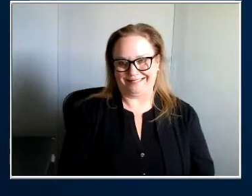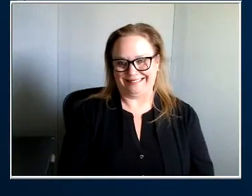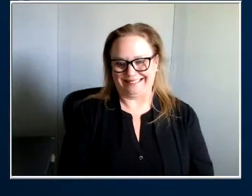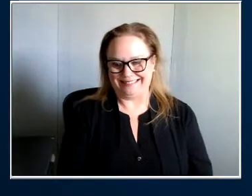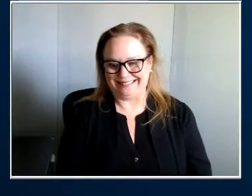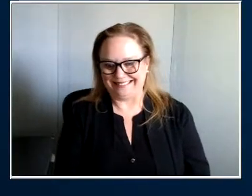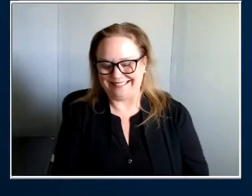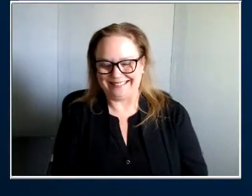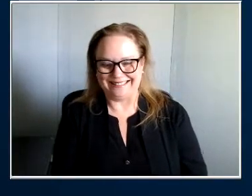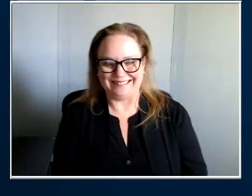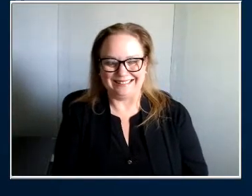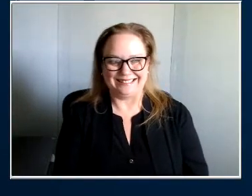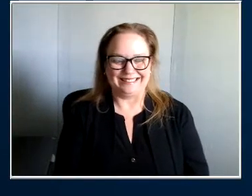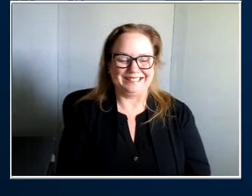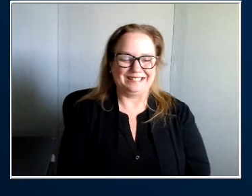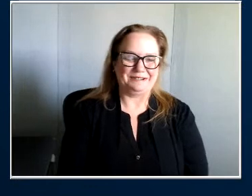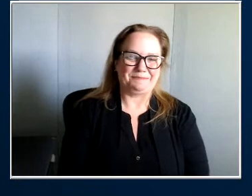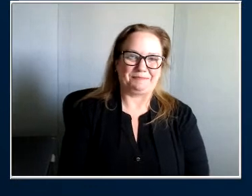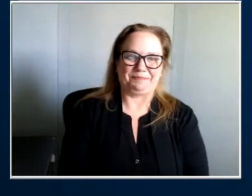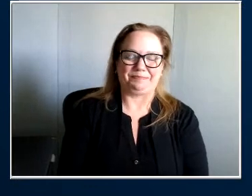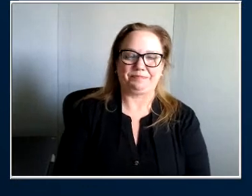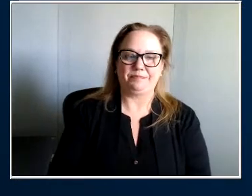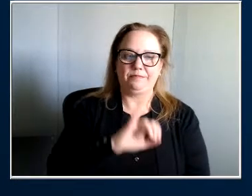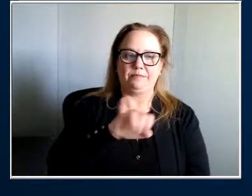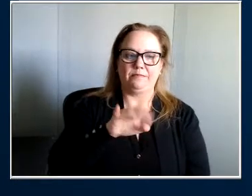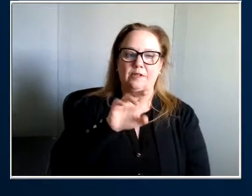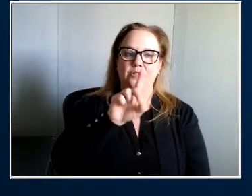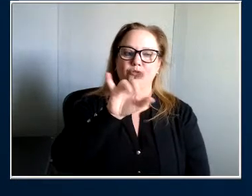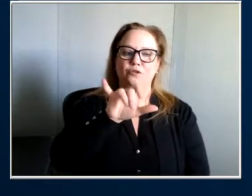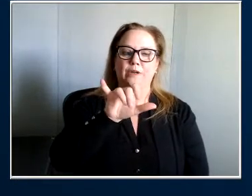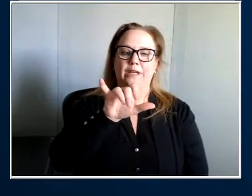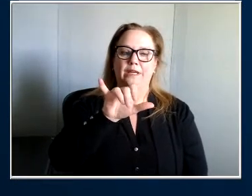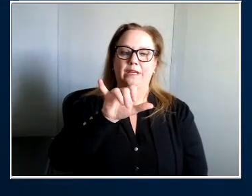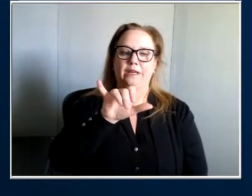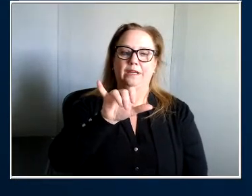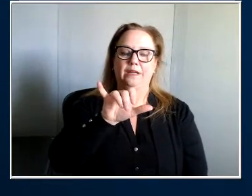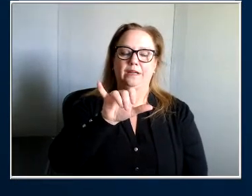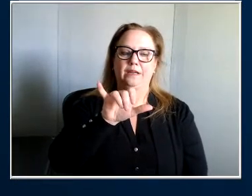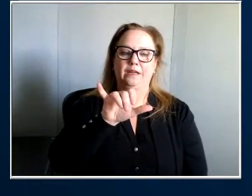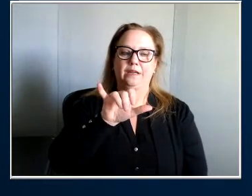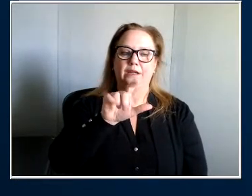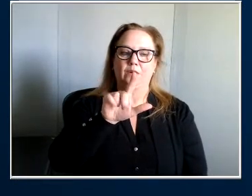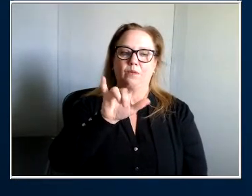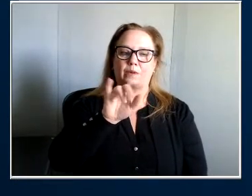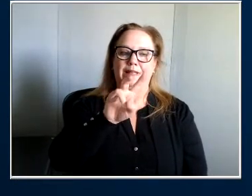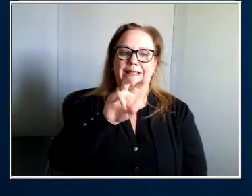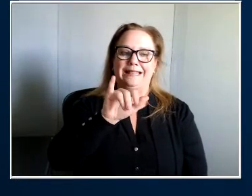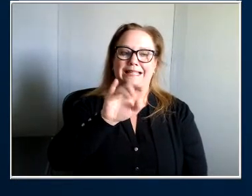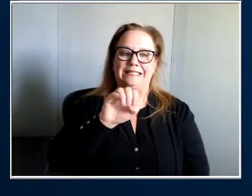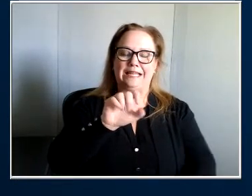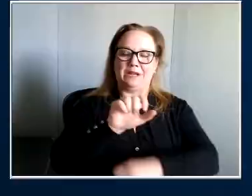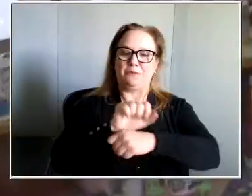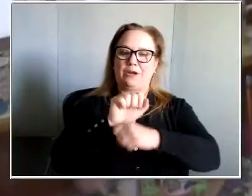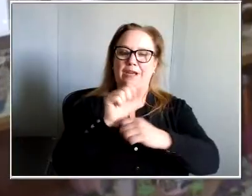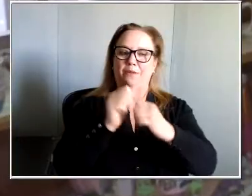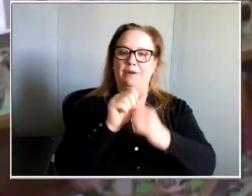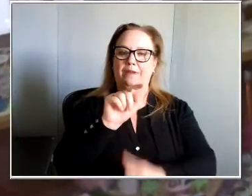That's awesome. Okay, so now, Judy, what has been like partnering over with Lizzie at Turning Point?